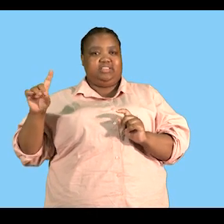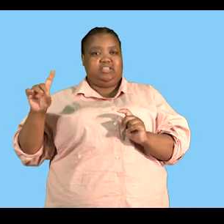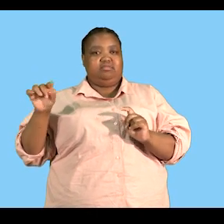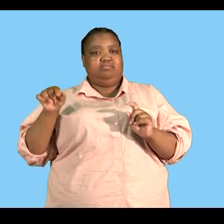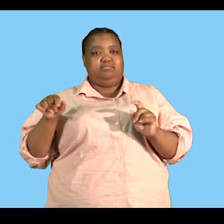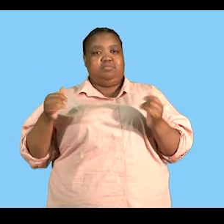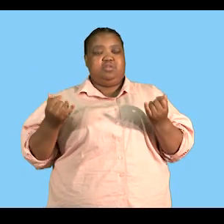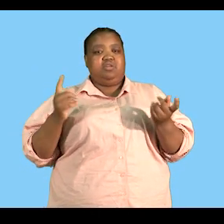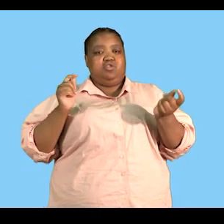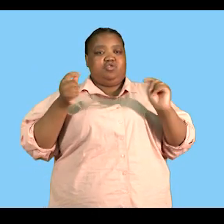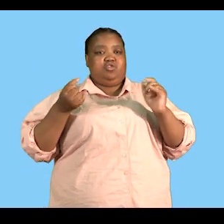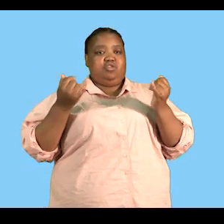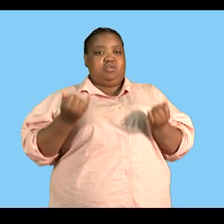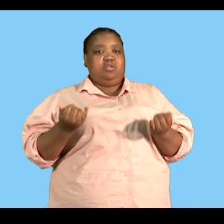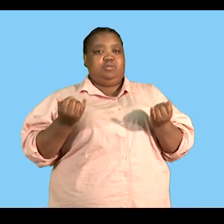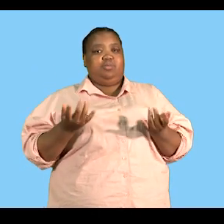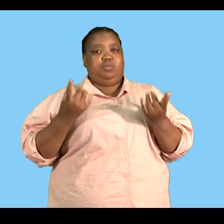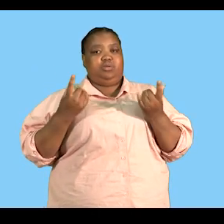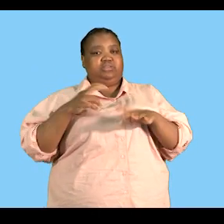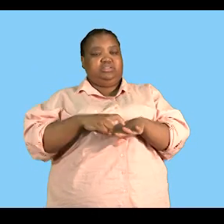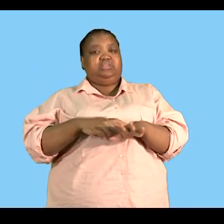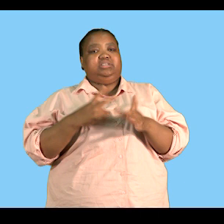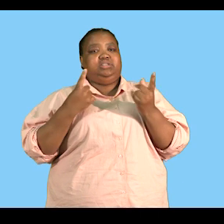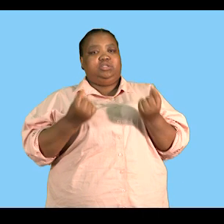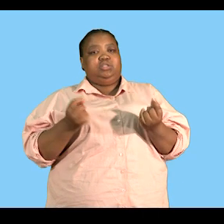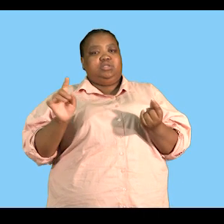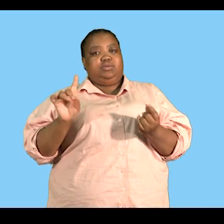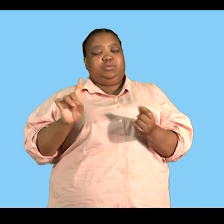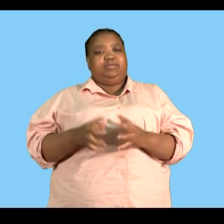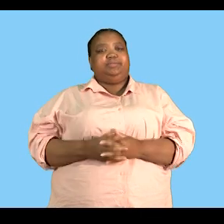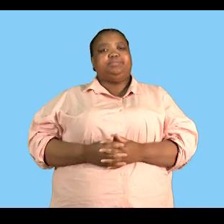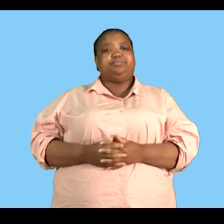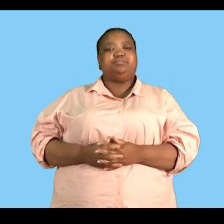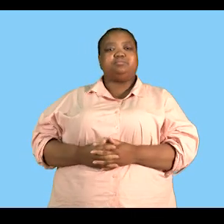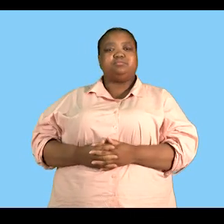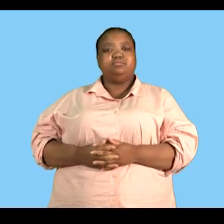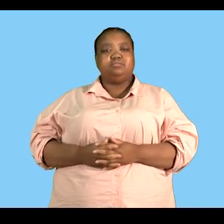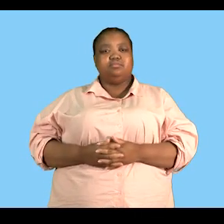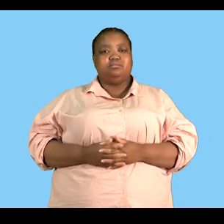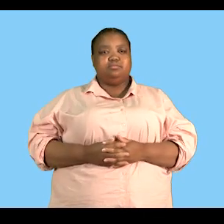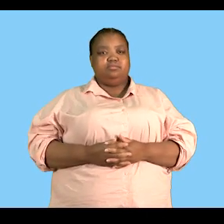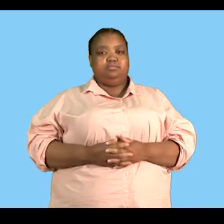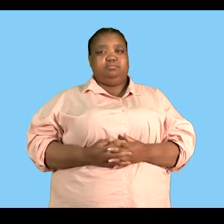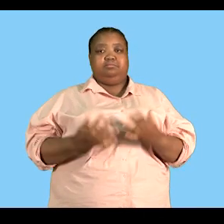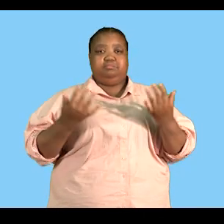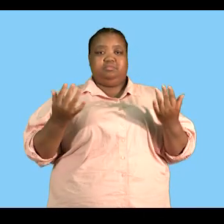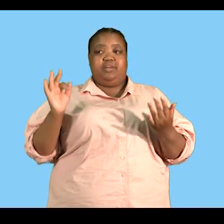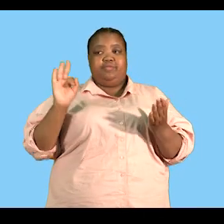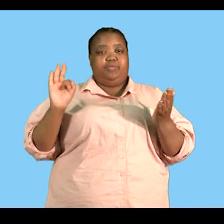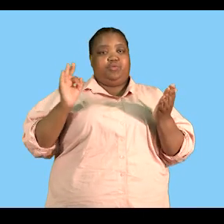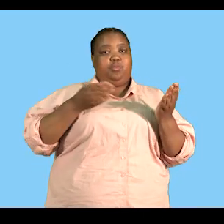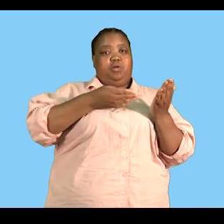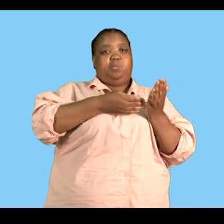do is we need to go and look at the formula